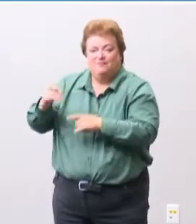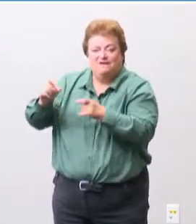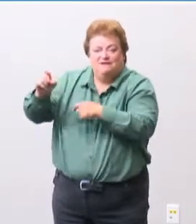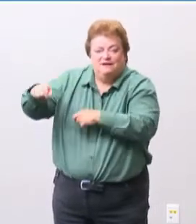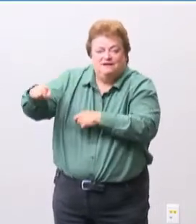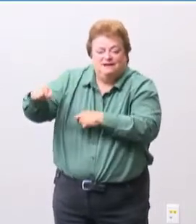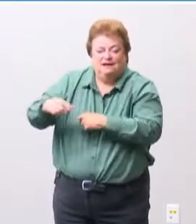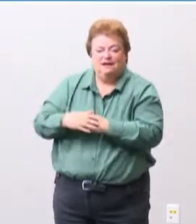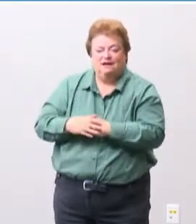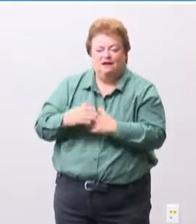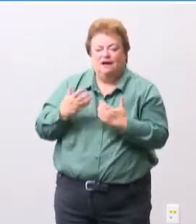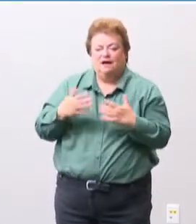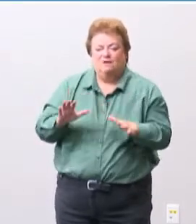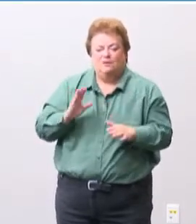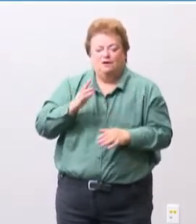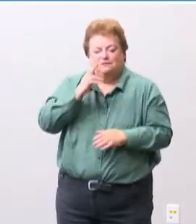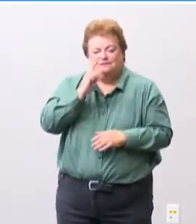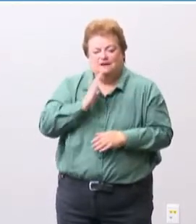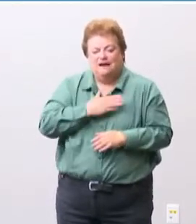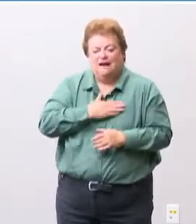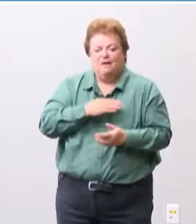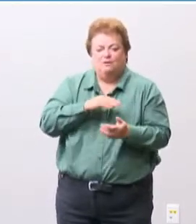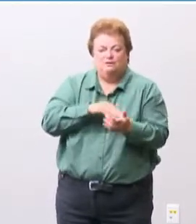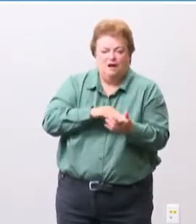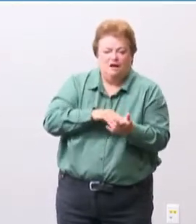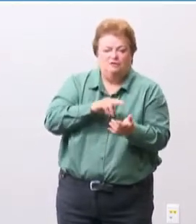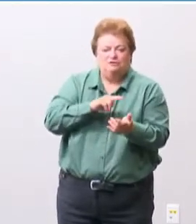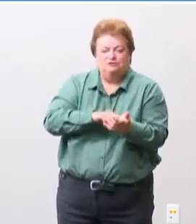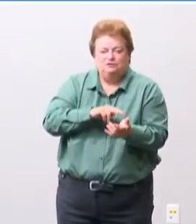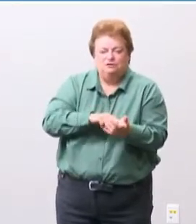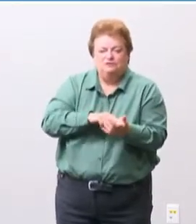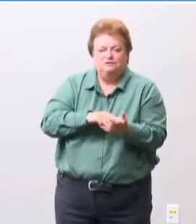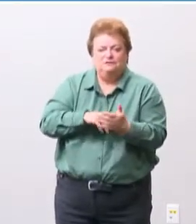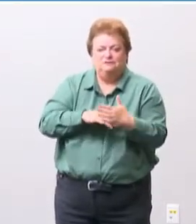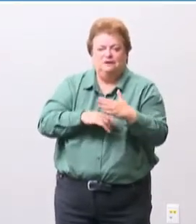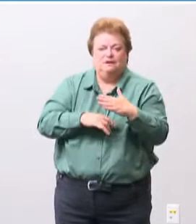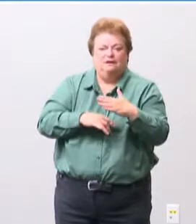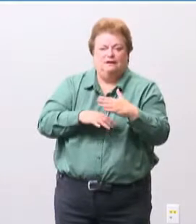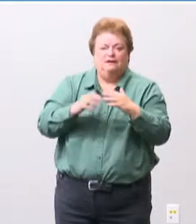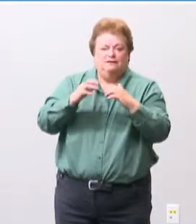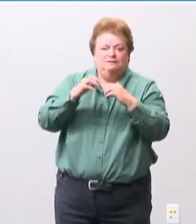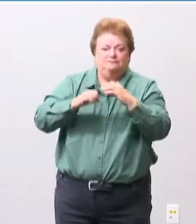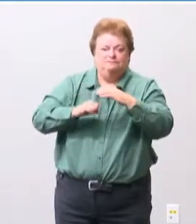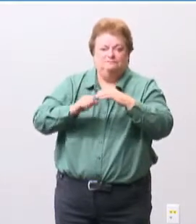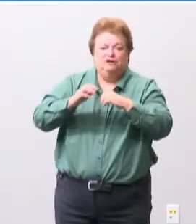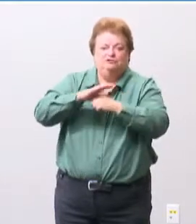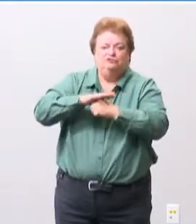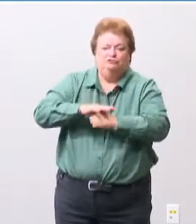our physicians and nurses taxed to the breaking point.